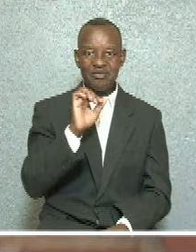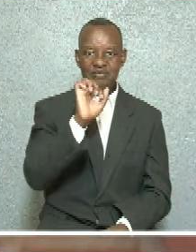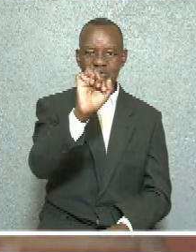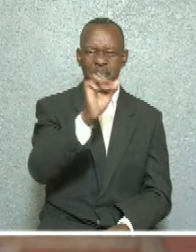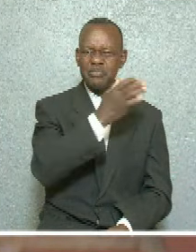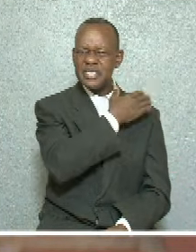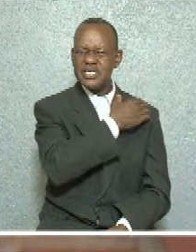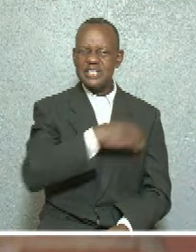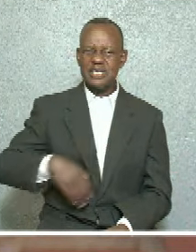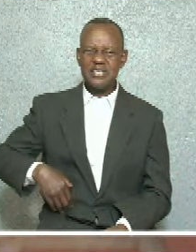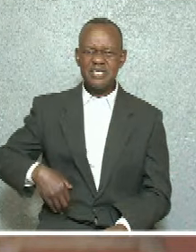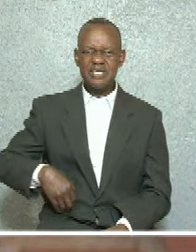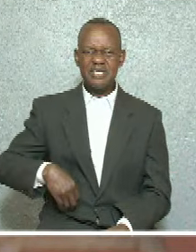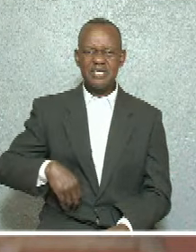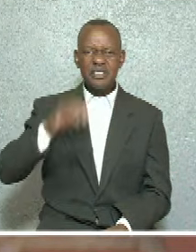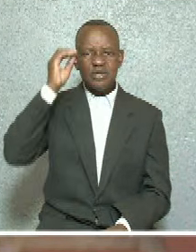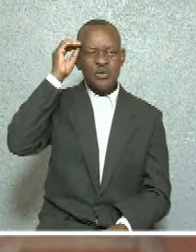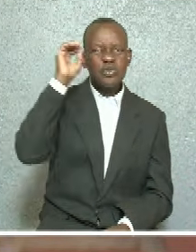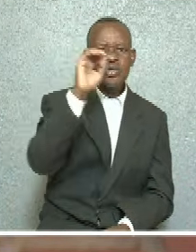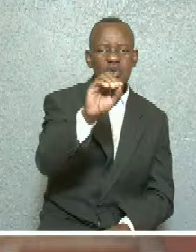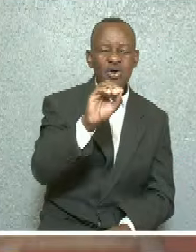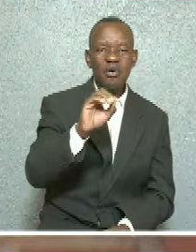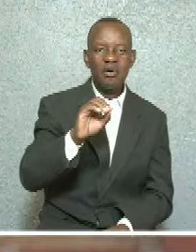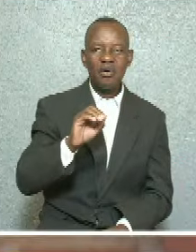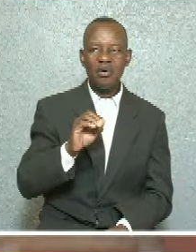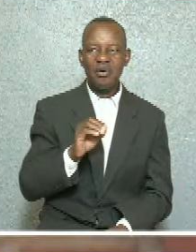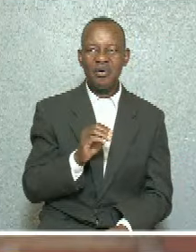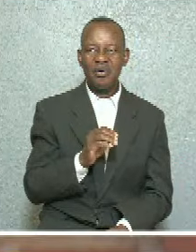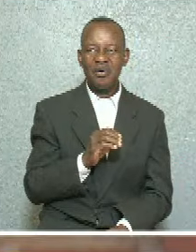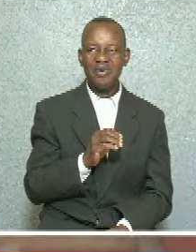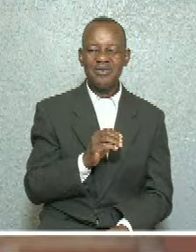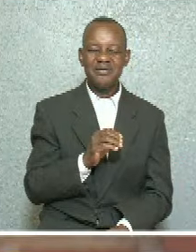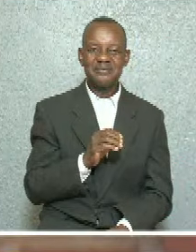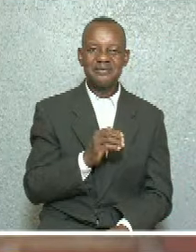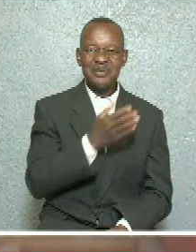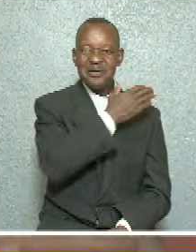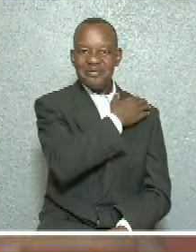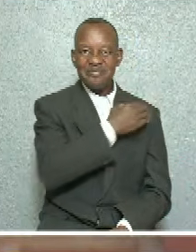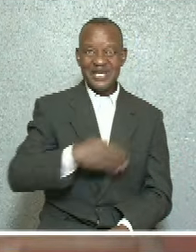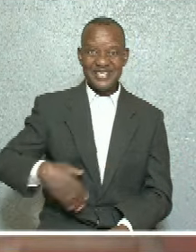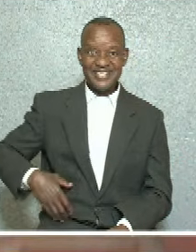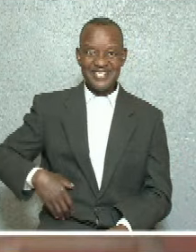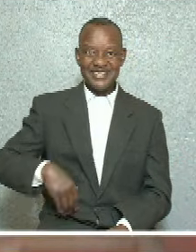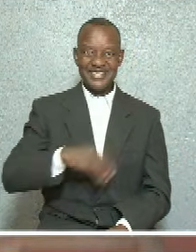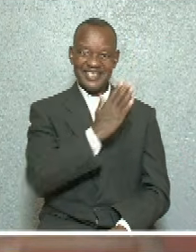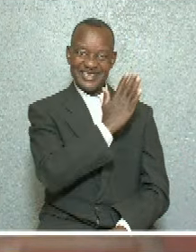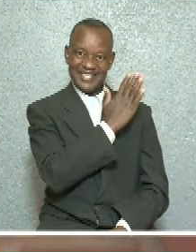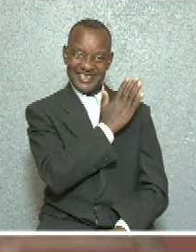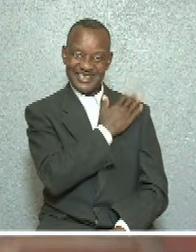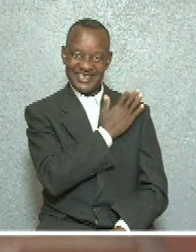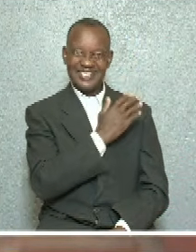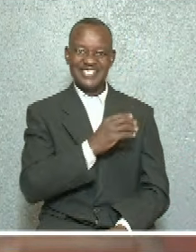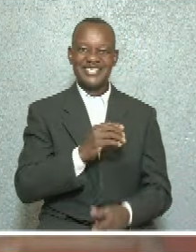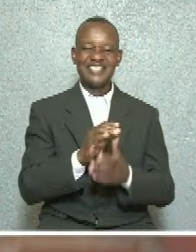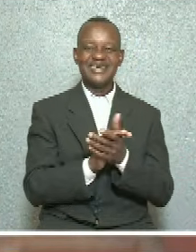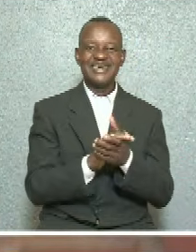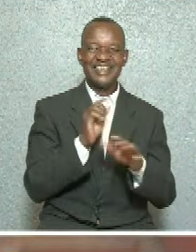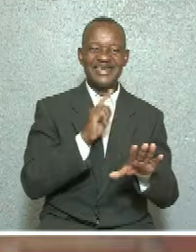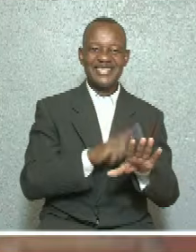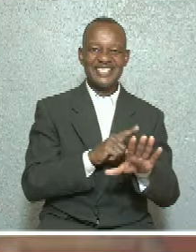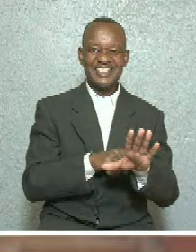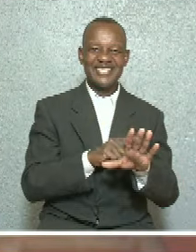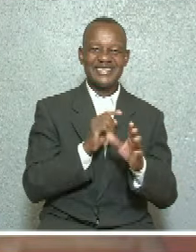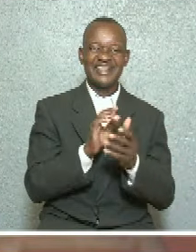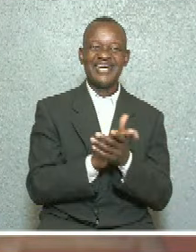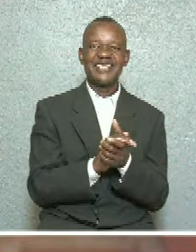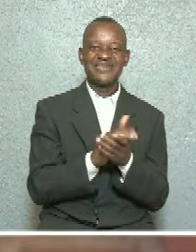Yes. So our president, Dr. Namibian Nation, when she was elected in